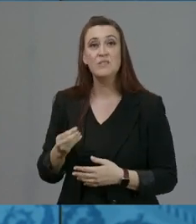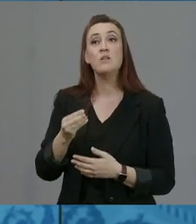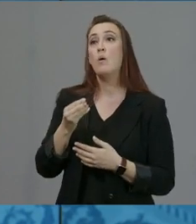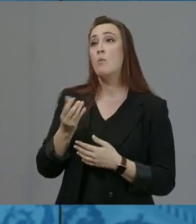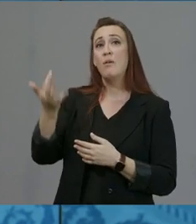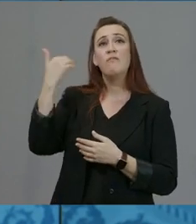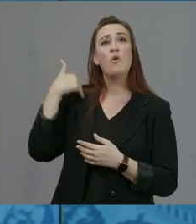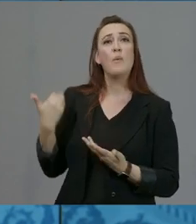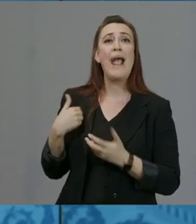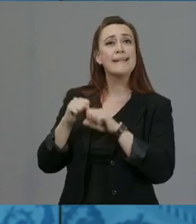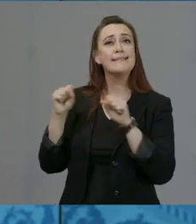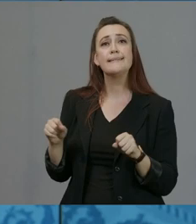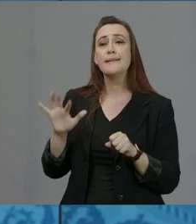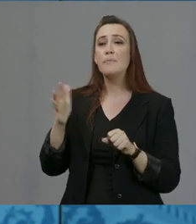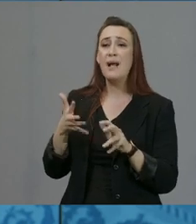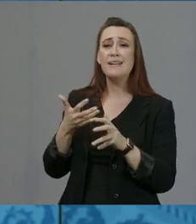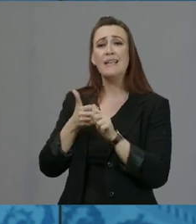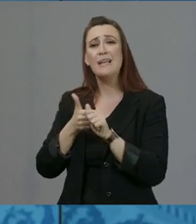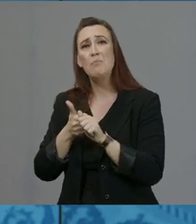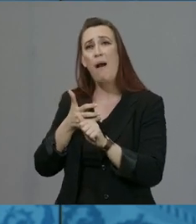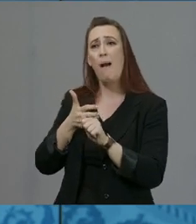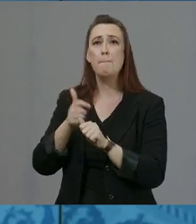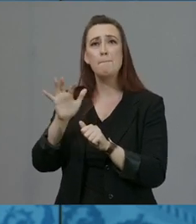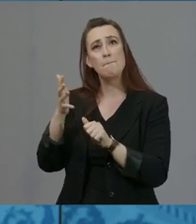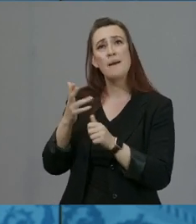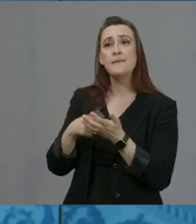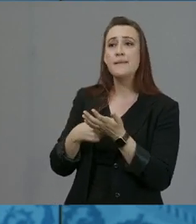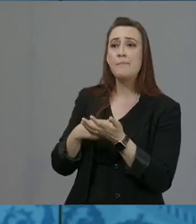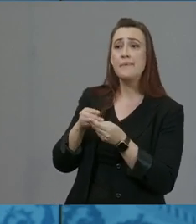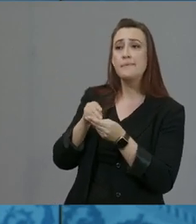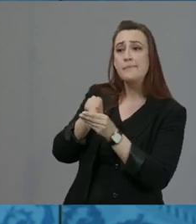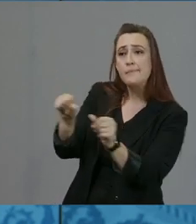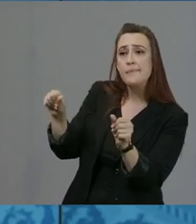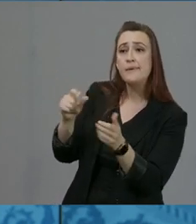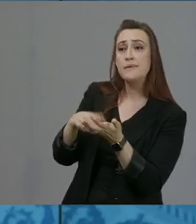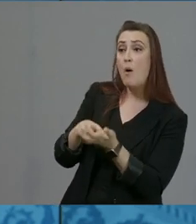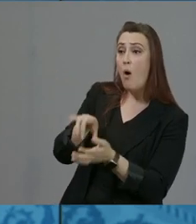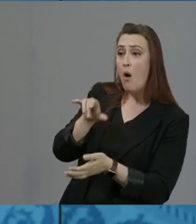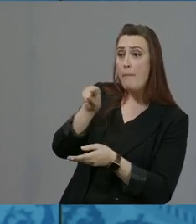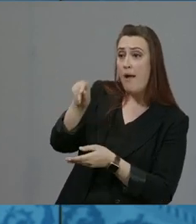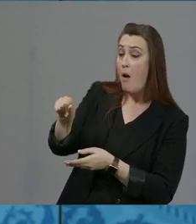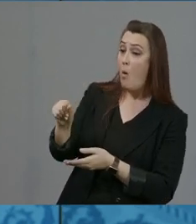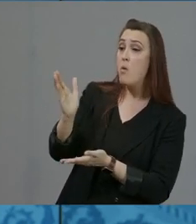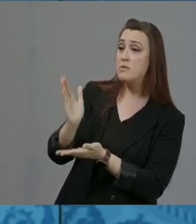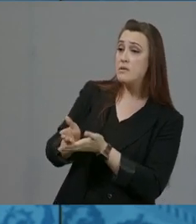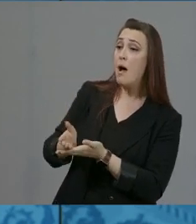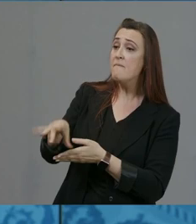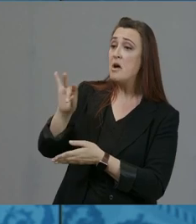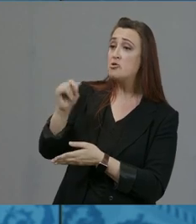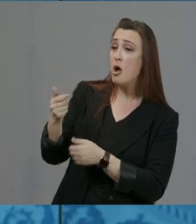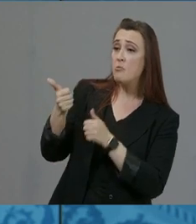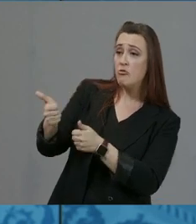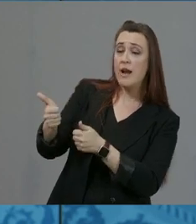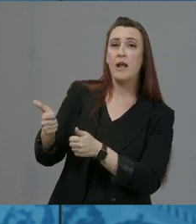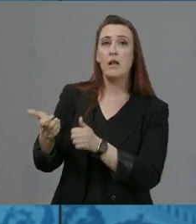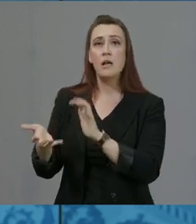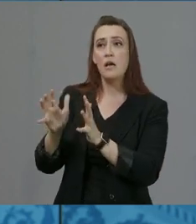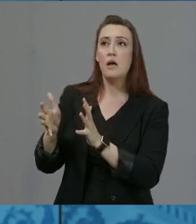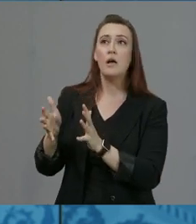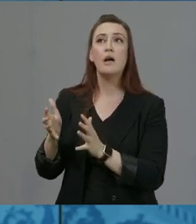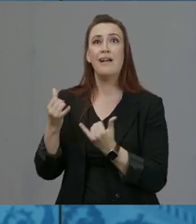from almost everyone that wanted a job being able to find a job to over 400,000